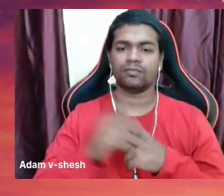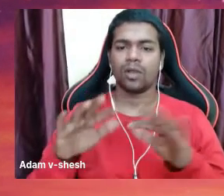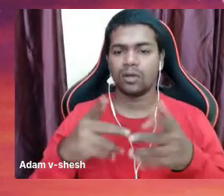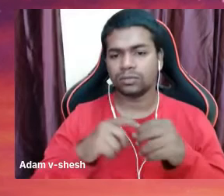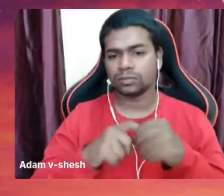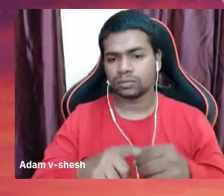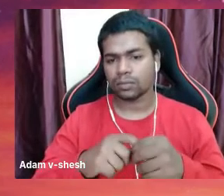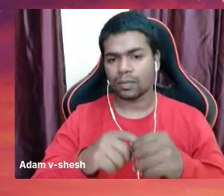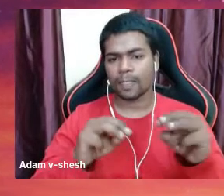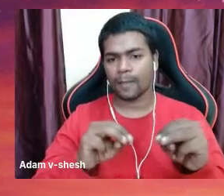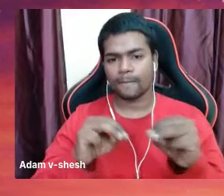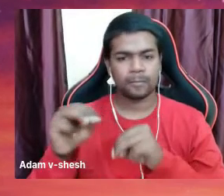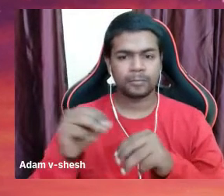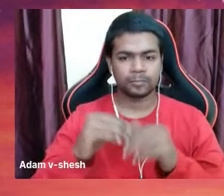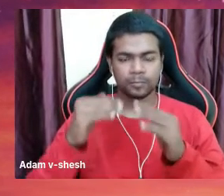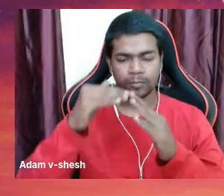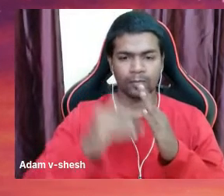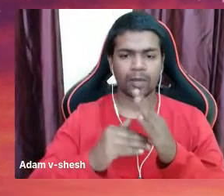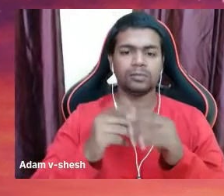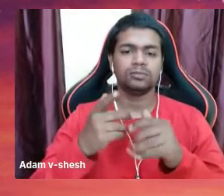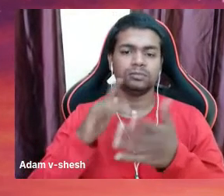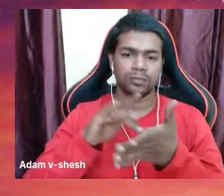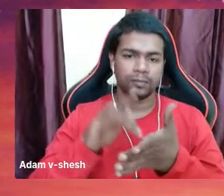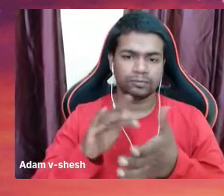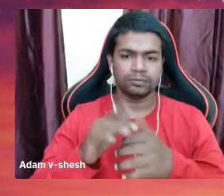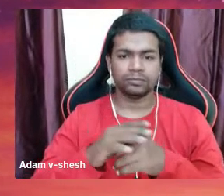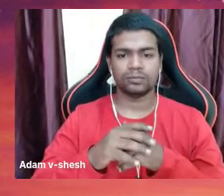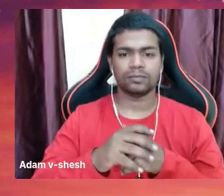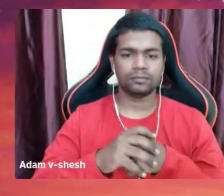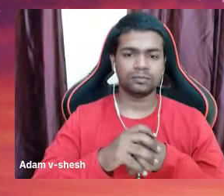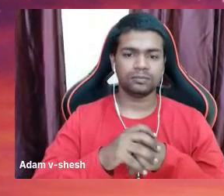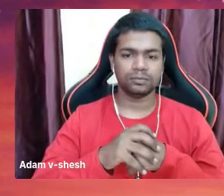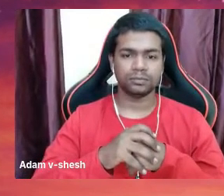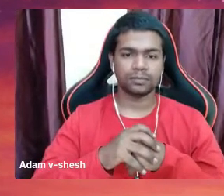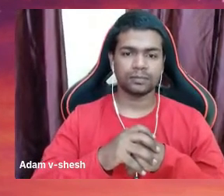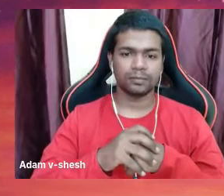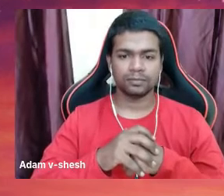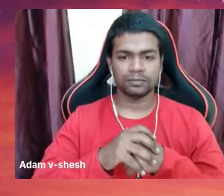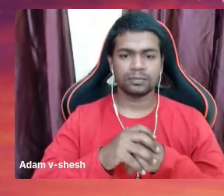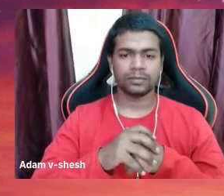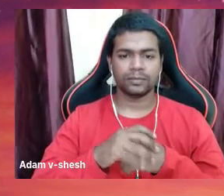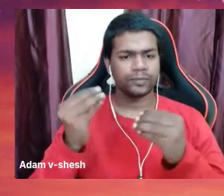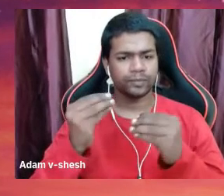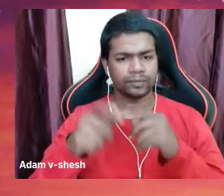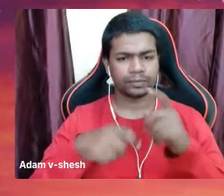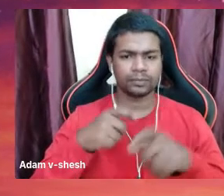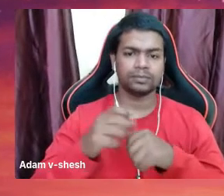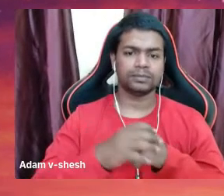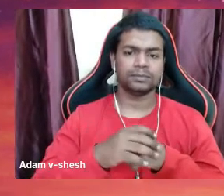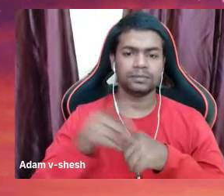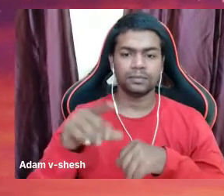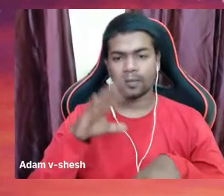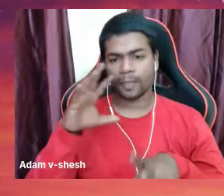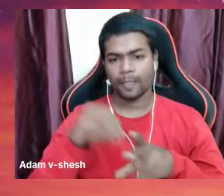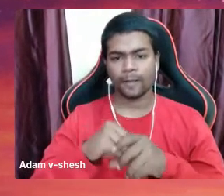start moving down to the middle and foundational layers of that software stack where fewer companies tend to compete, because there you